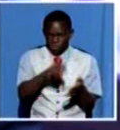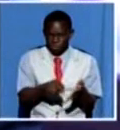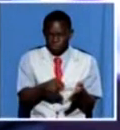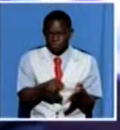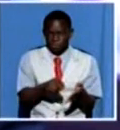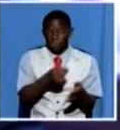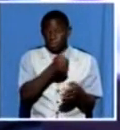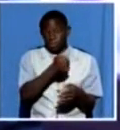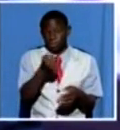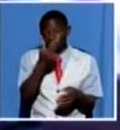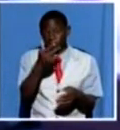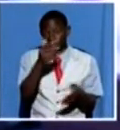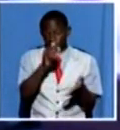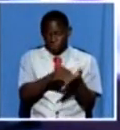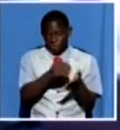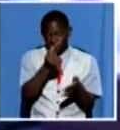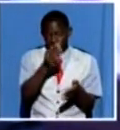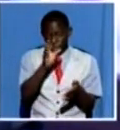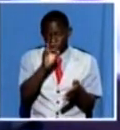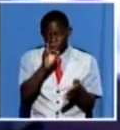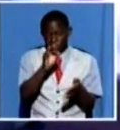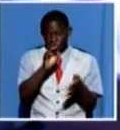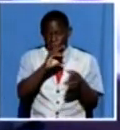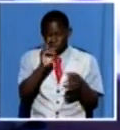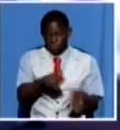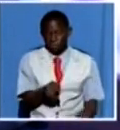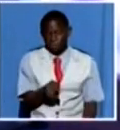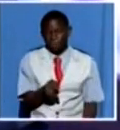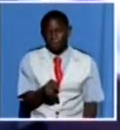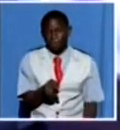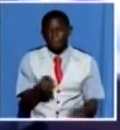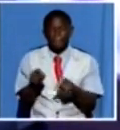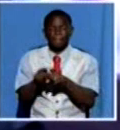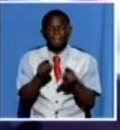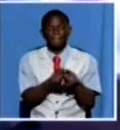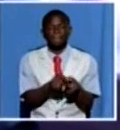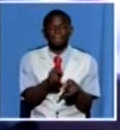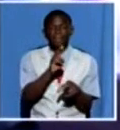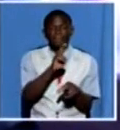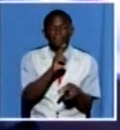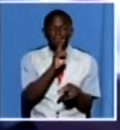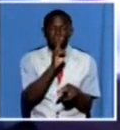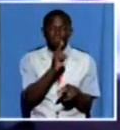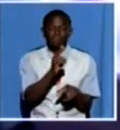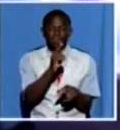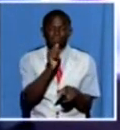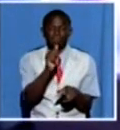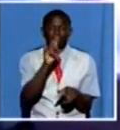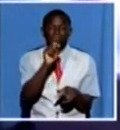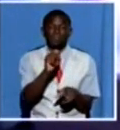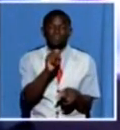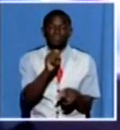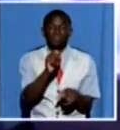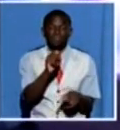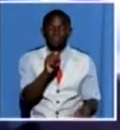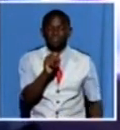$319,000. VAT, value added tax, because without VAT, that toll plaza was costing us less than $4 million.